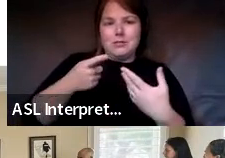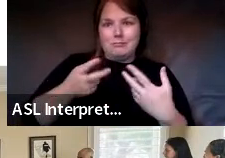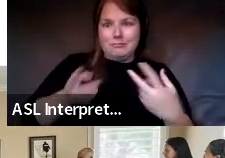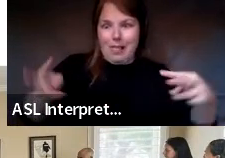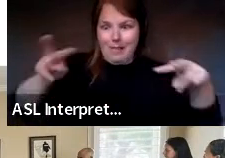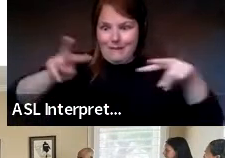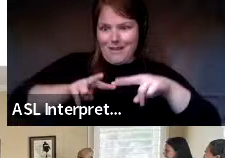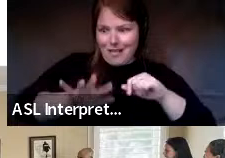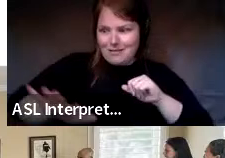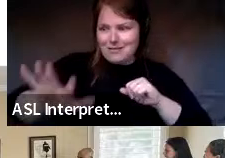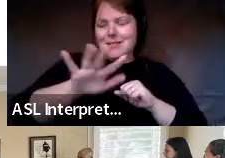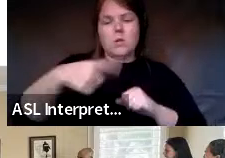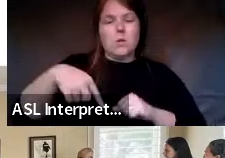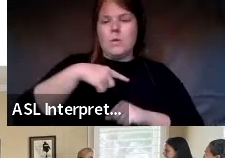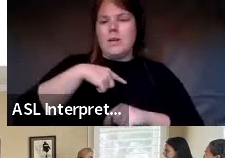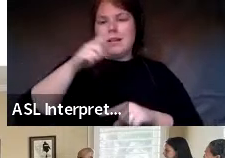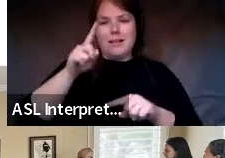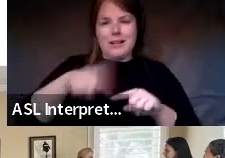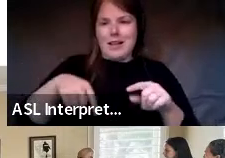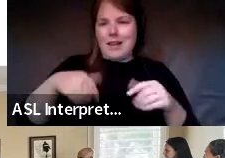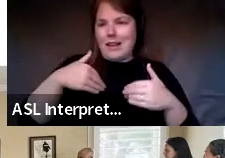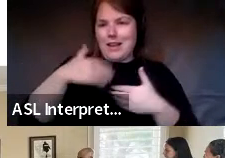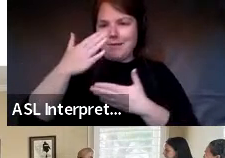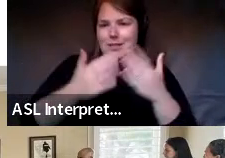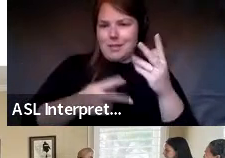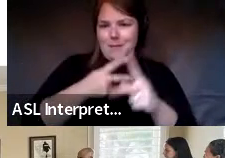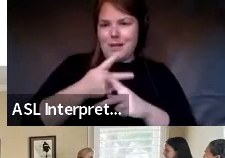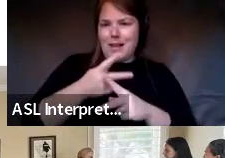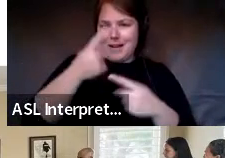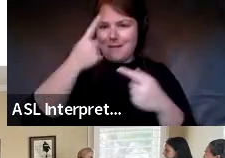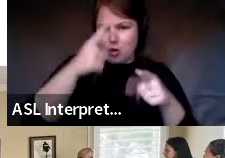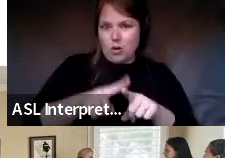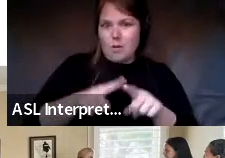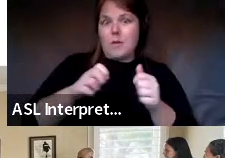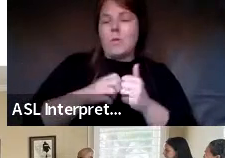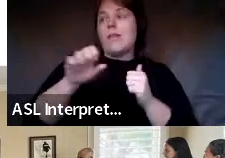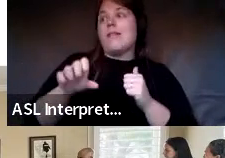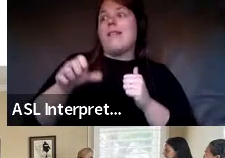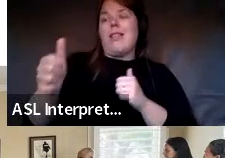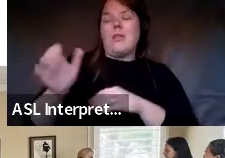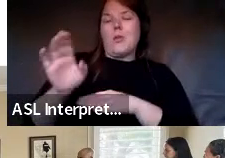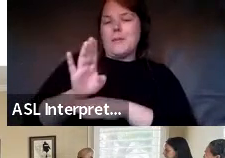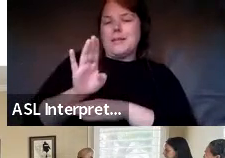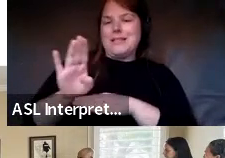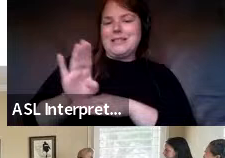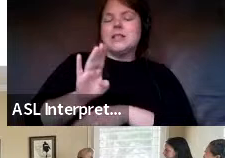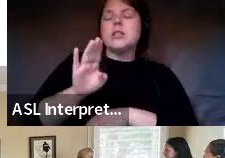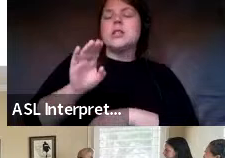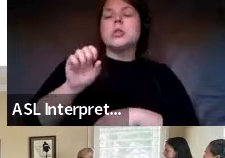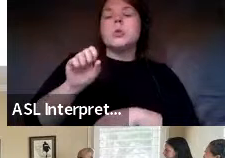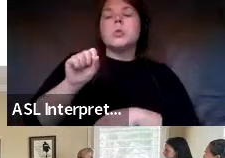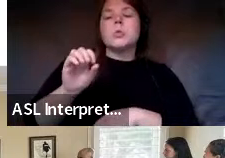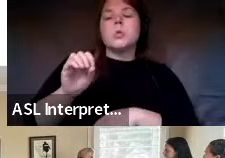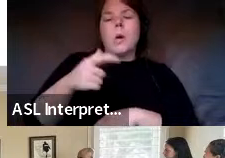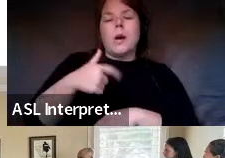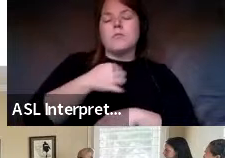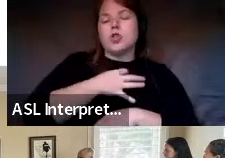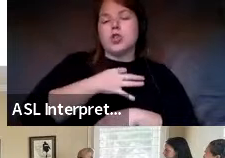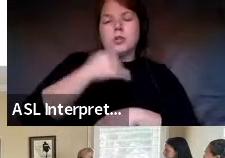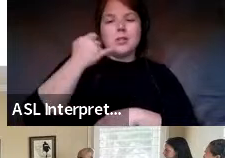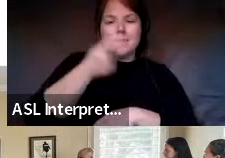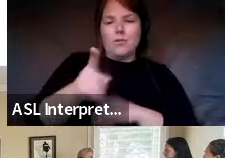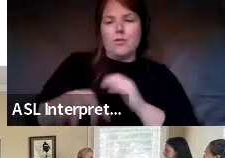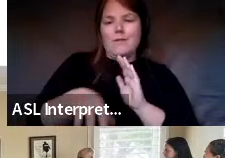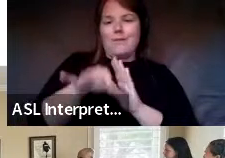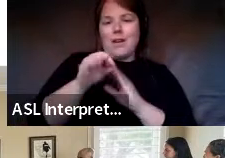haven't been able to come to some like agreement with mm, other mhm, entities. mhm. So just kind of curious on if y'all have found a